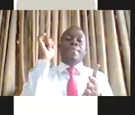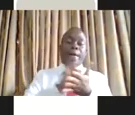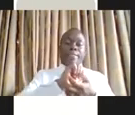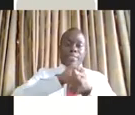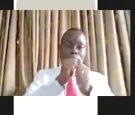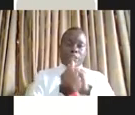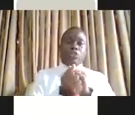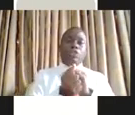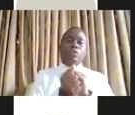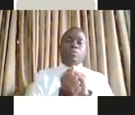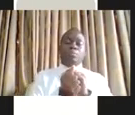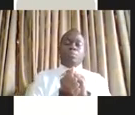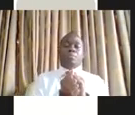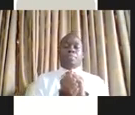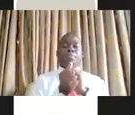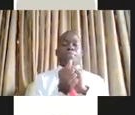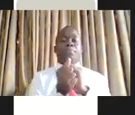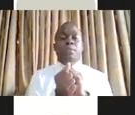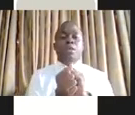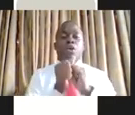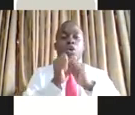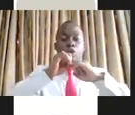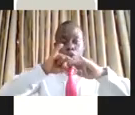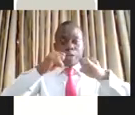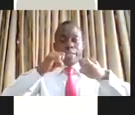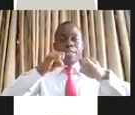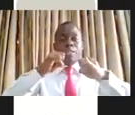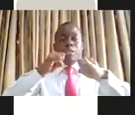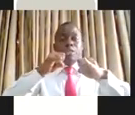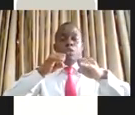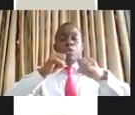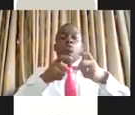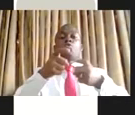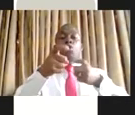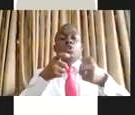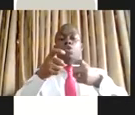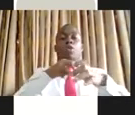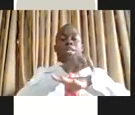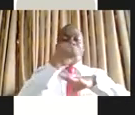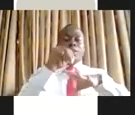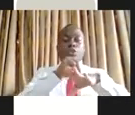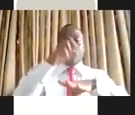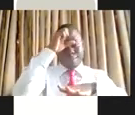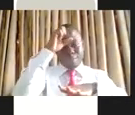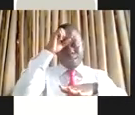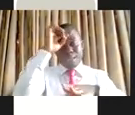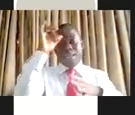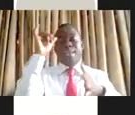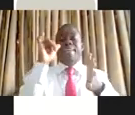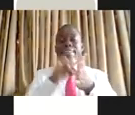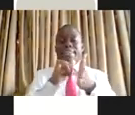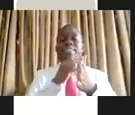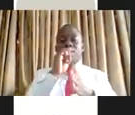is trying to restrict national government, and to my mind is